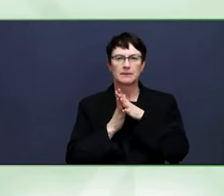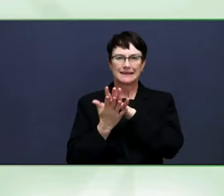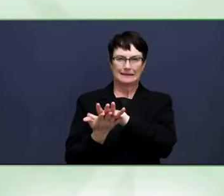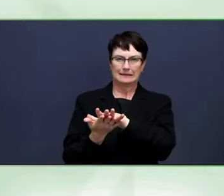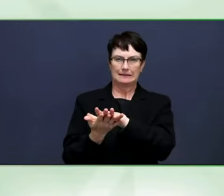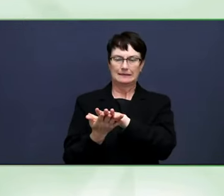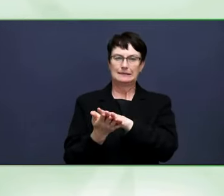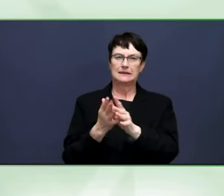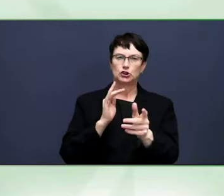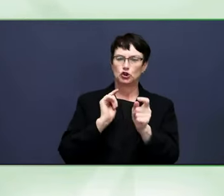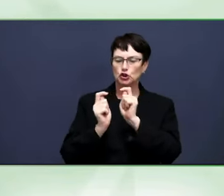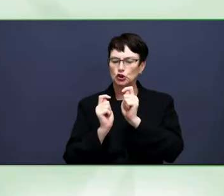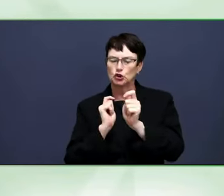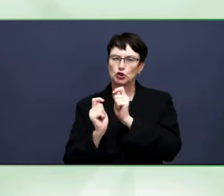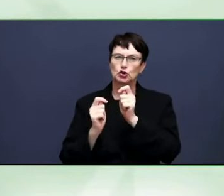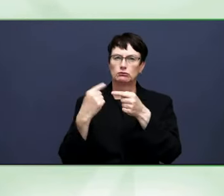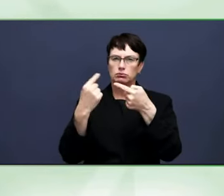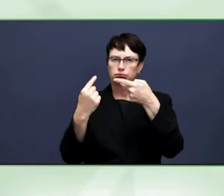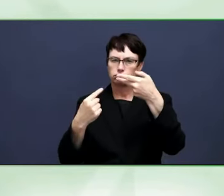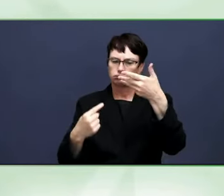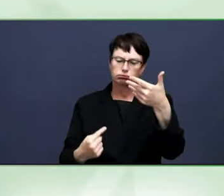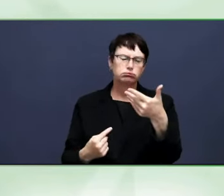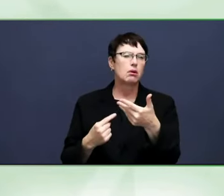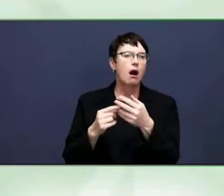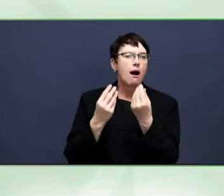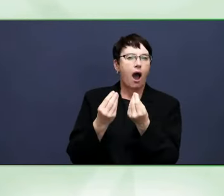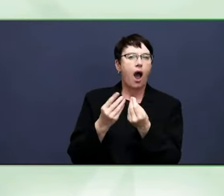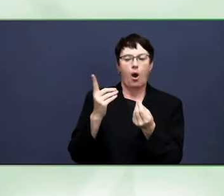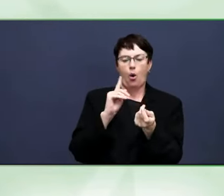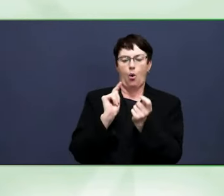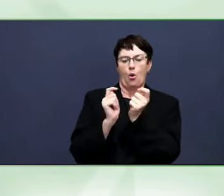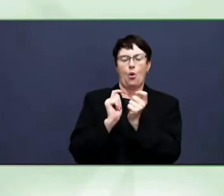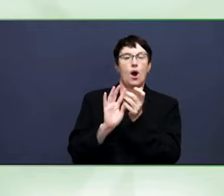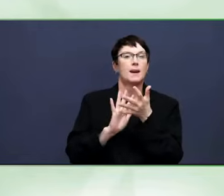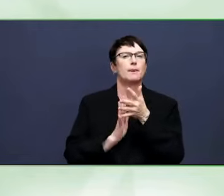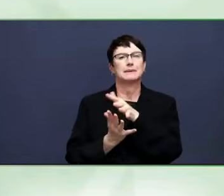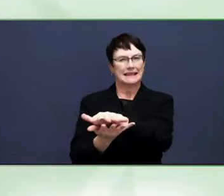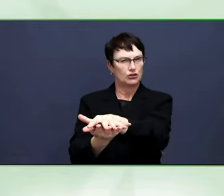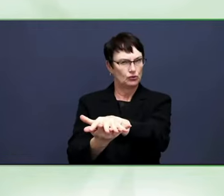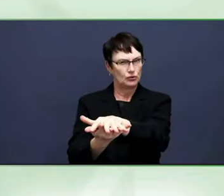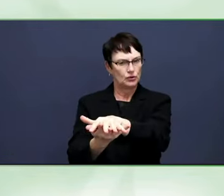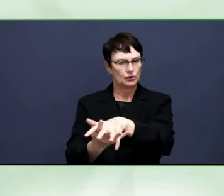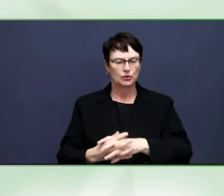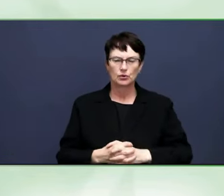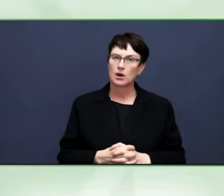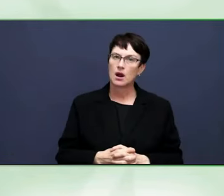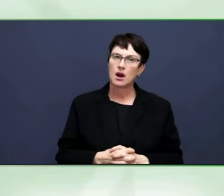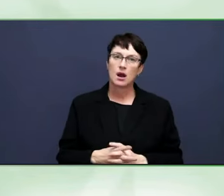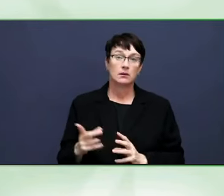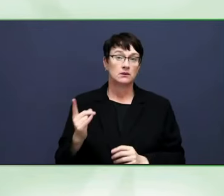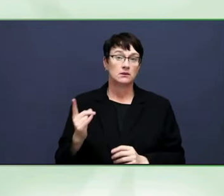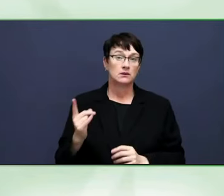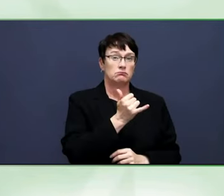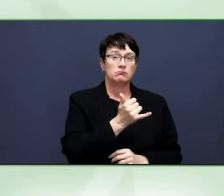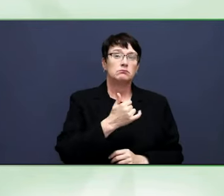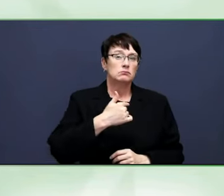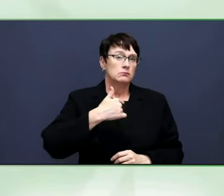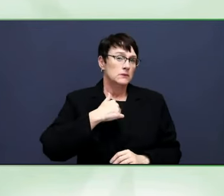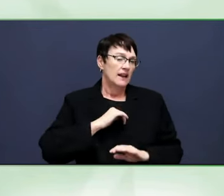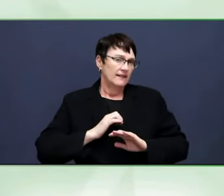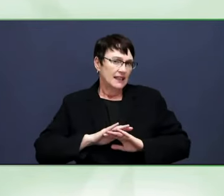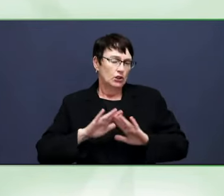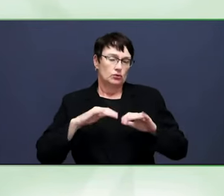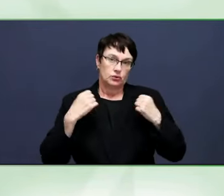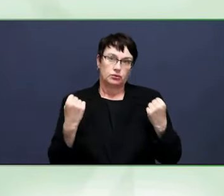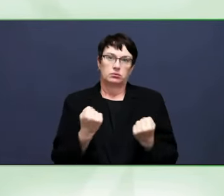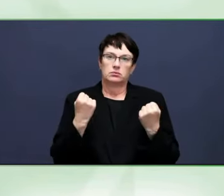for implementation. We have in our agency, in the other agency, a big staff of national experts at the